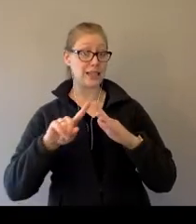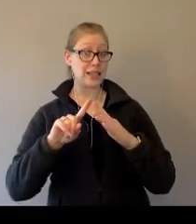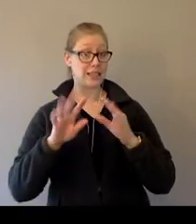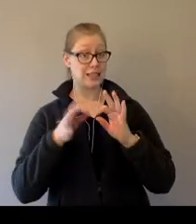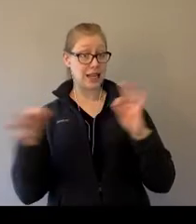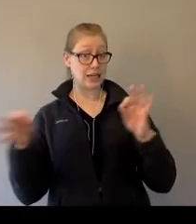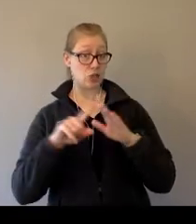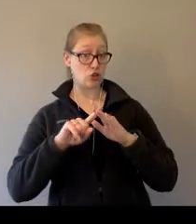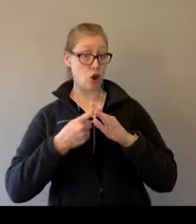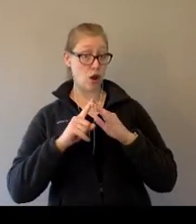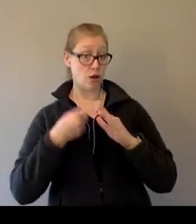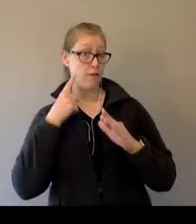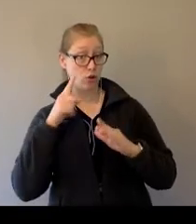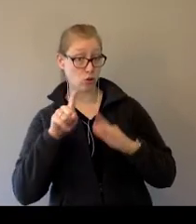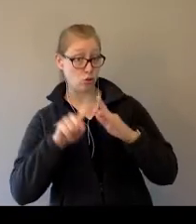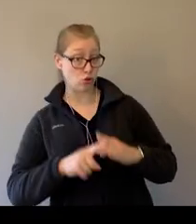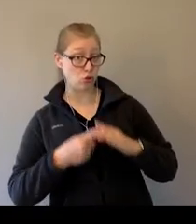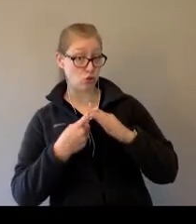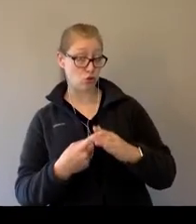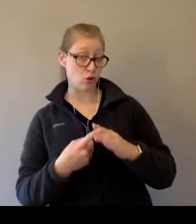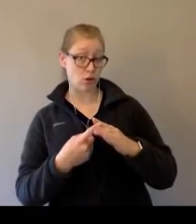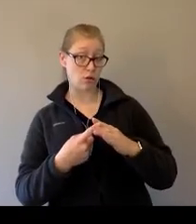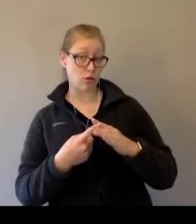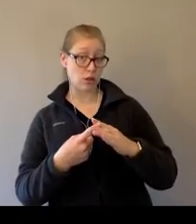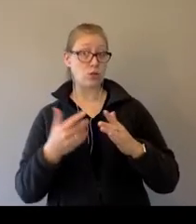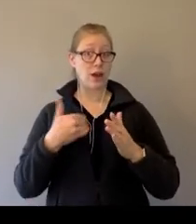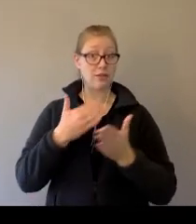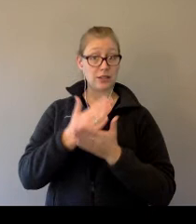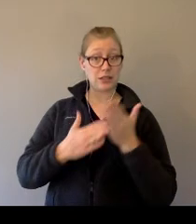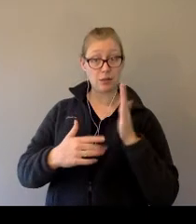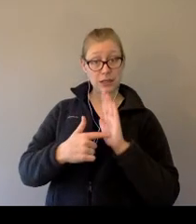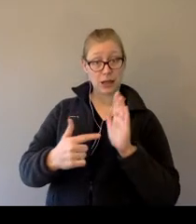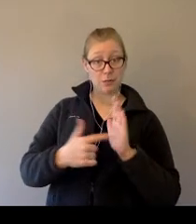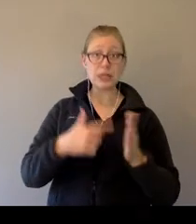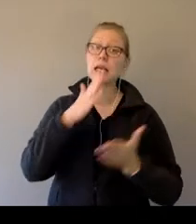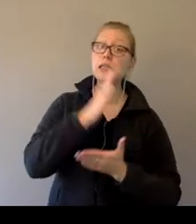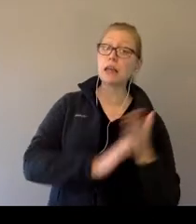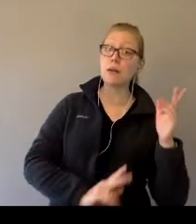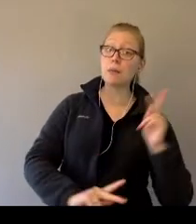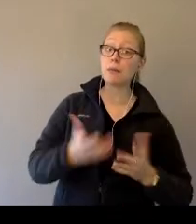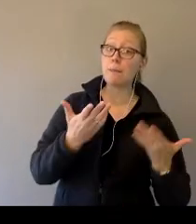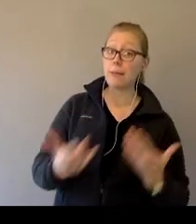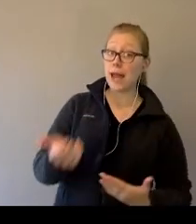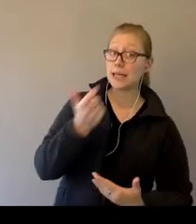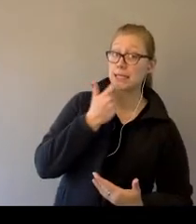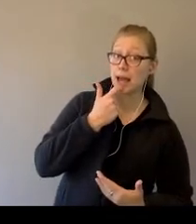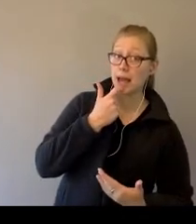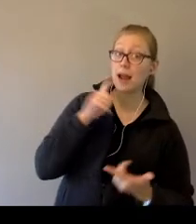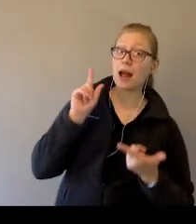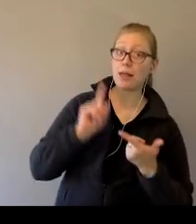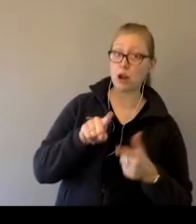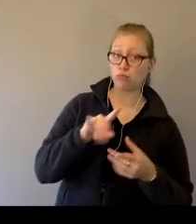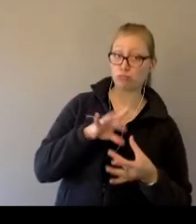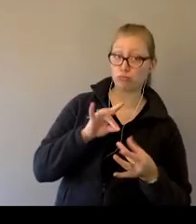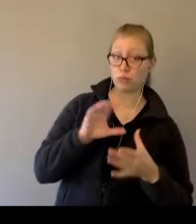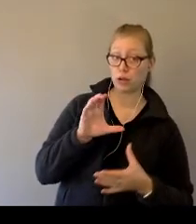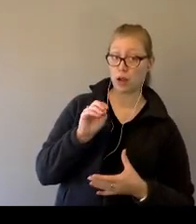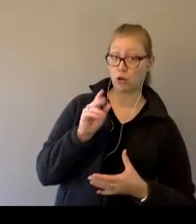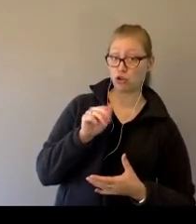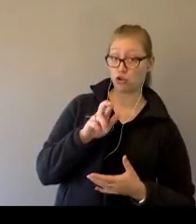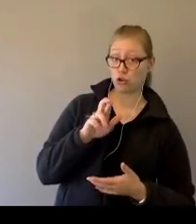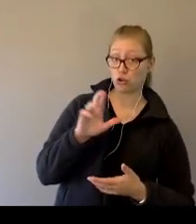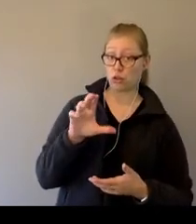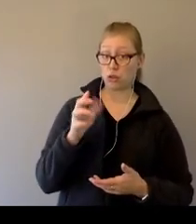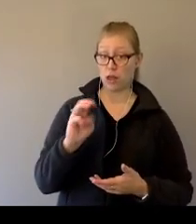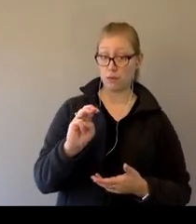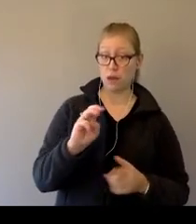your rebuttal. So here's some examples here. Some people may say, counterclaim, what they don't realize,